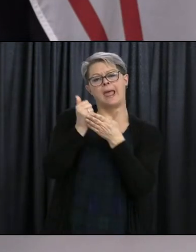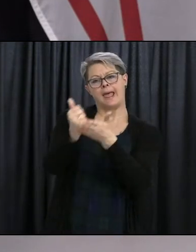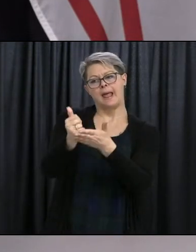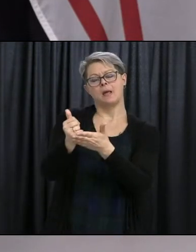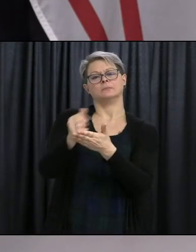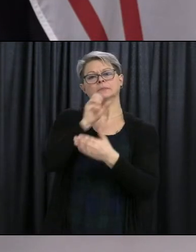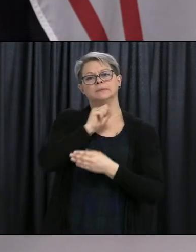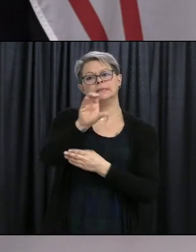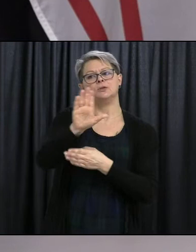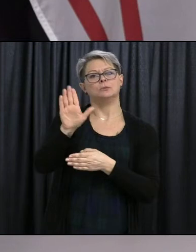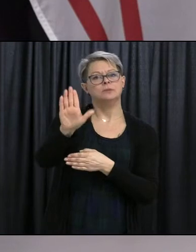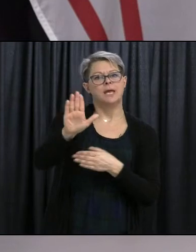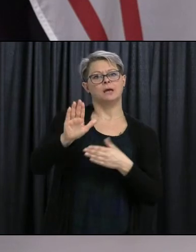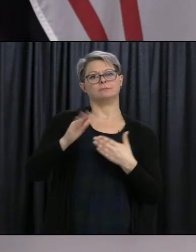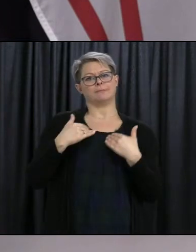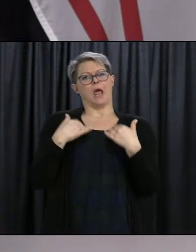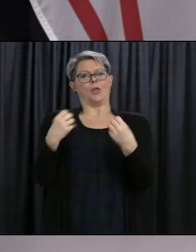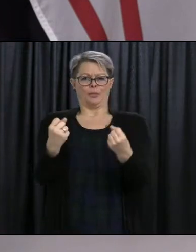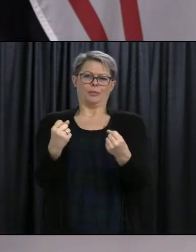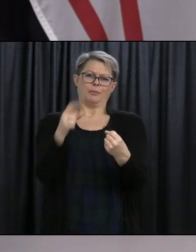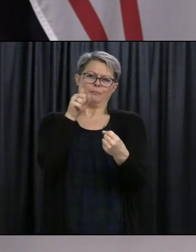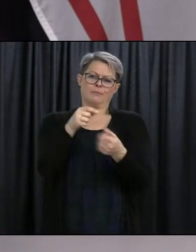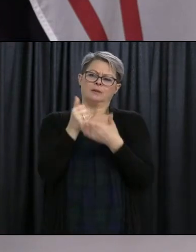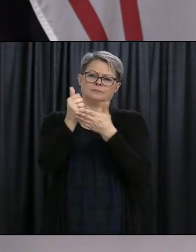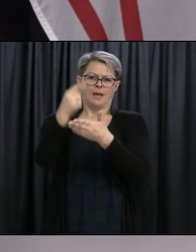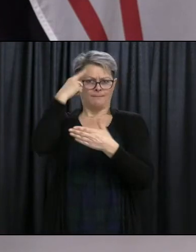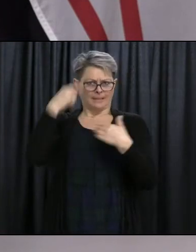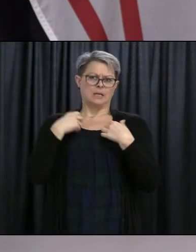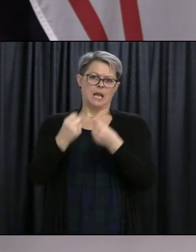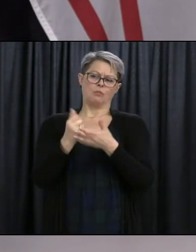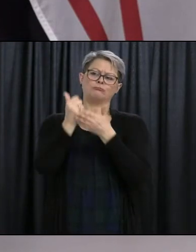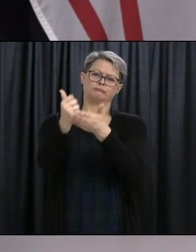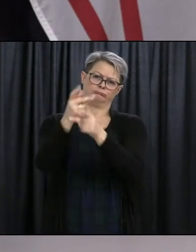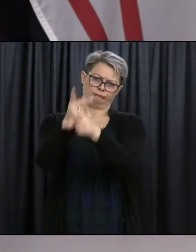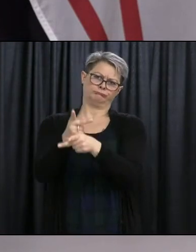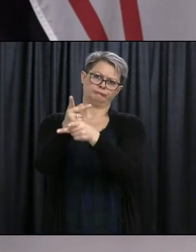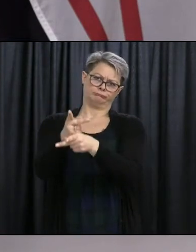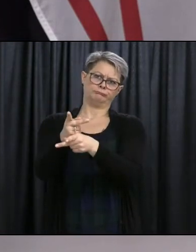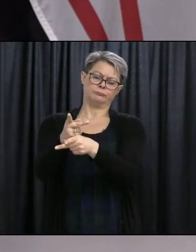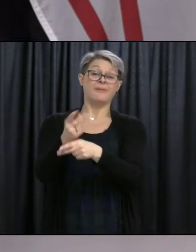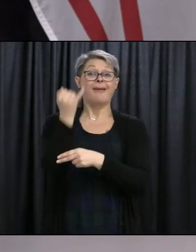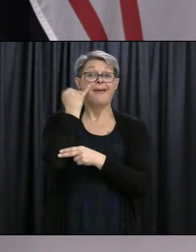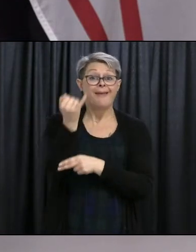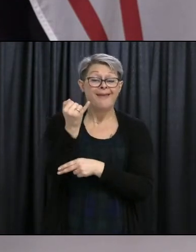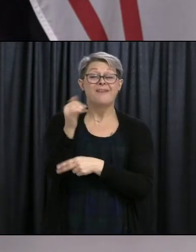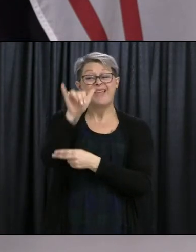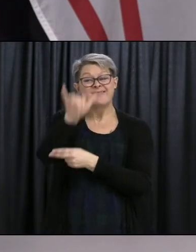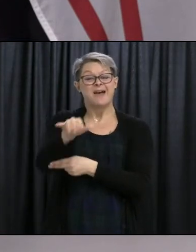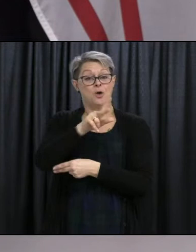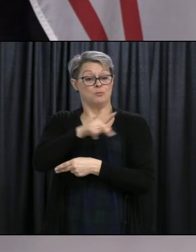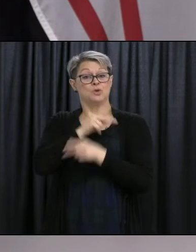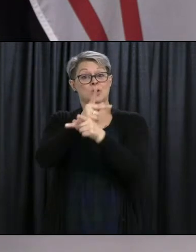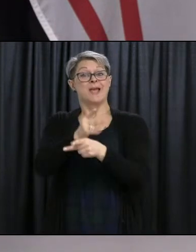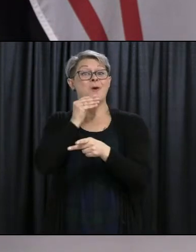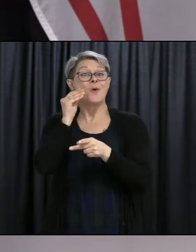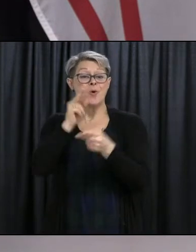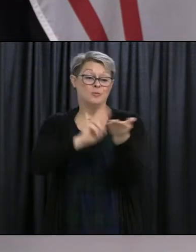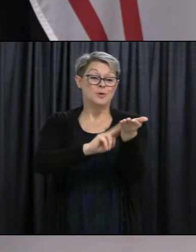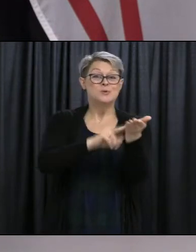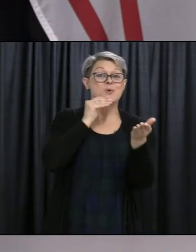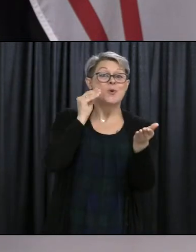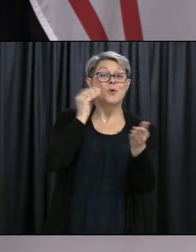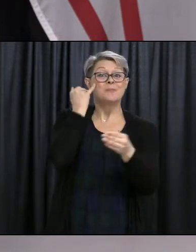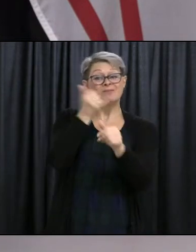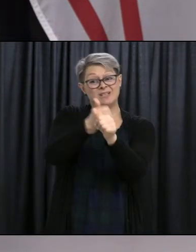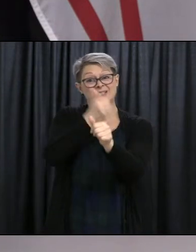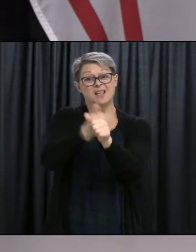well-being. So these measures, I think, reflect that. If there's an outbreak in a home, of course, that's a different situation, and